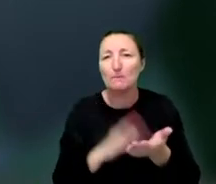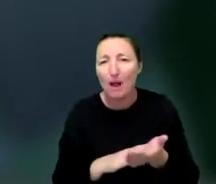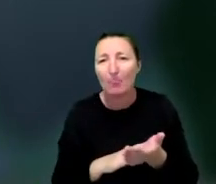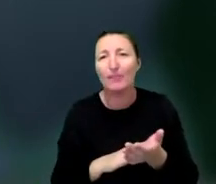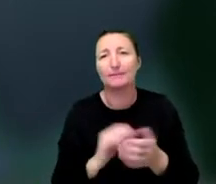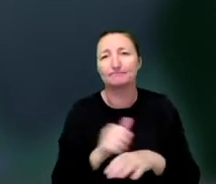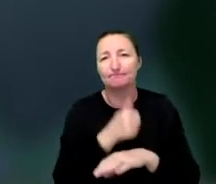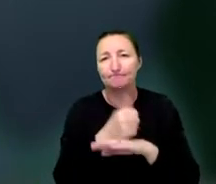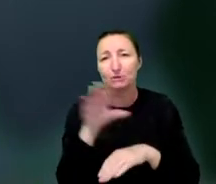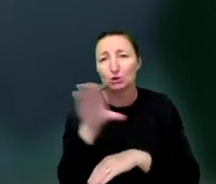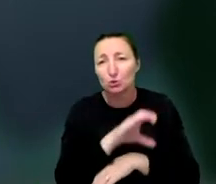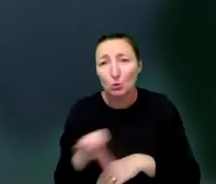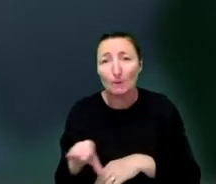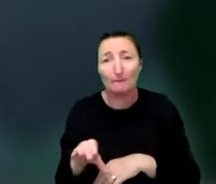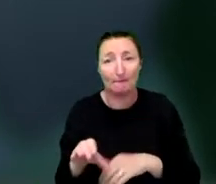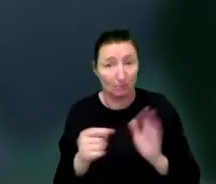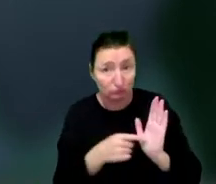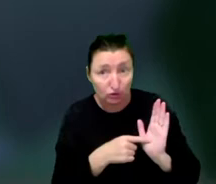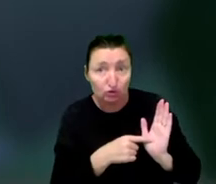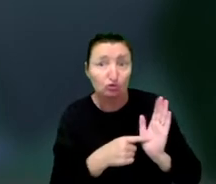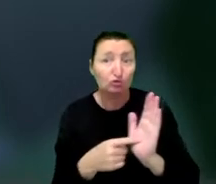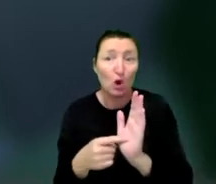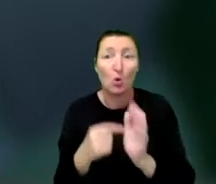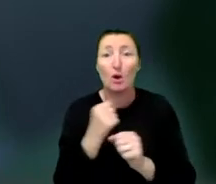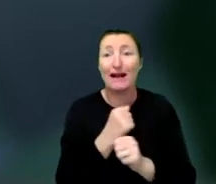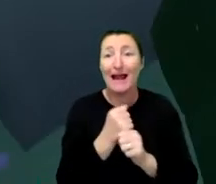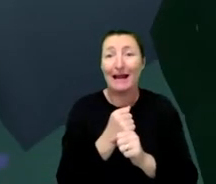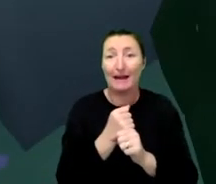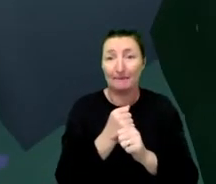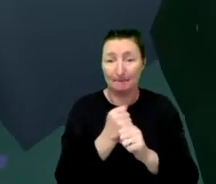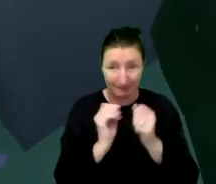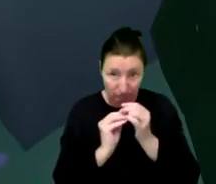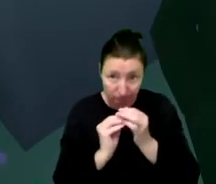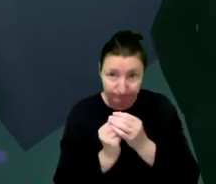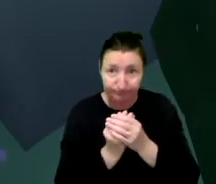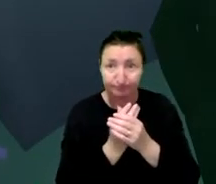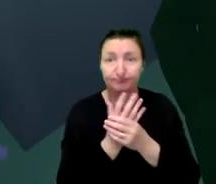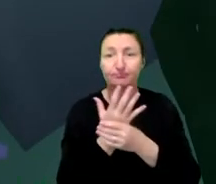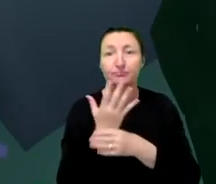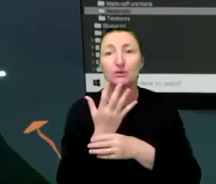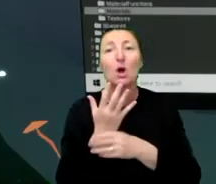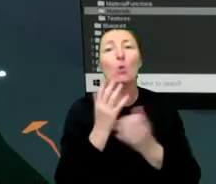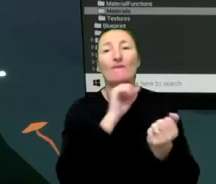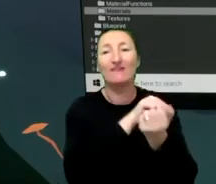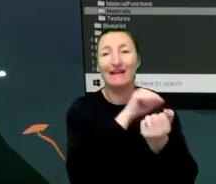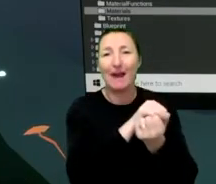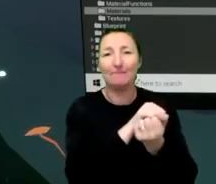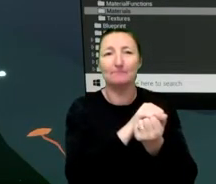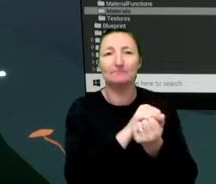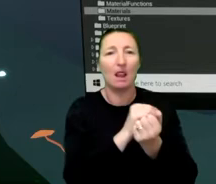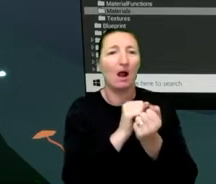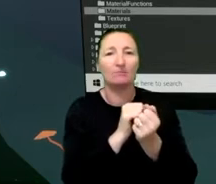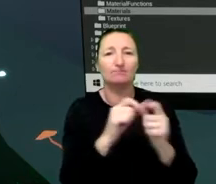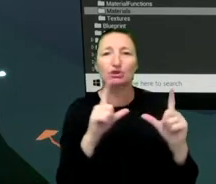meetings where we were showing the game as it developed. So we have a bunch of documentation, screen